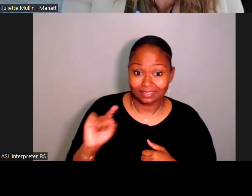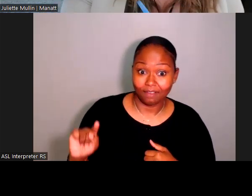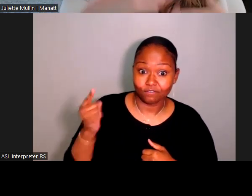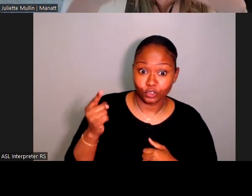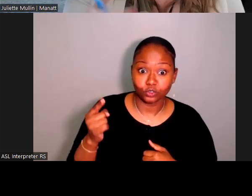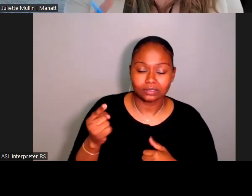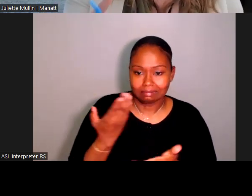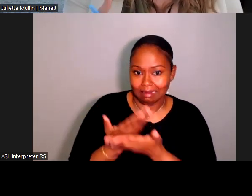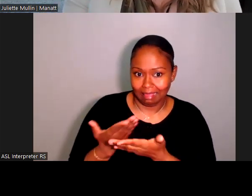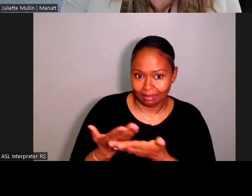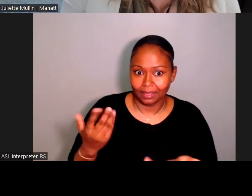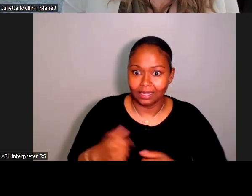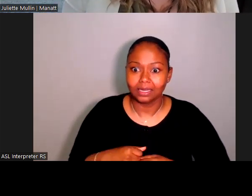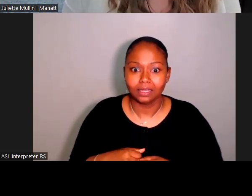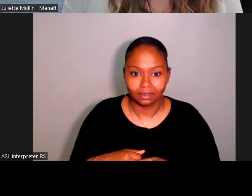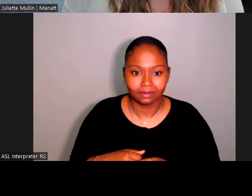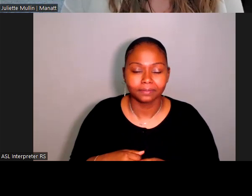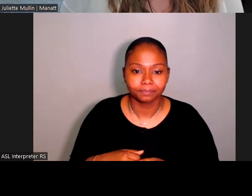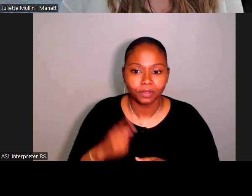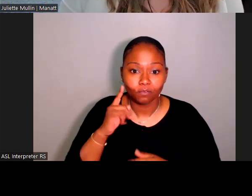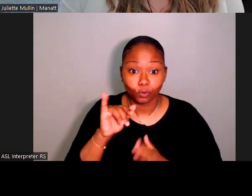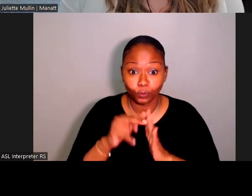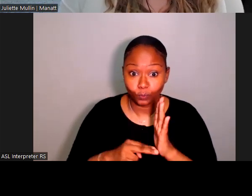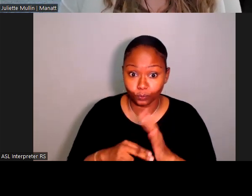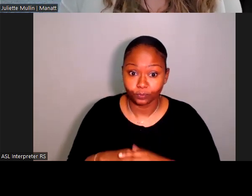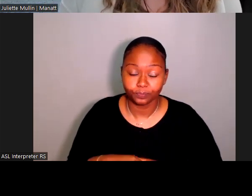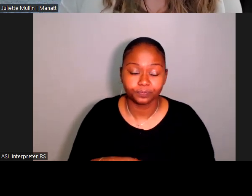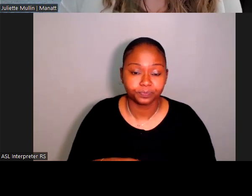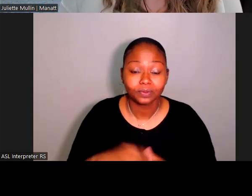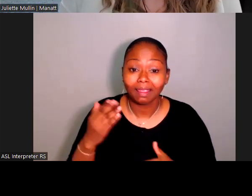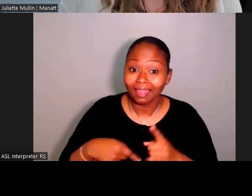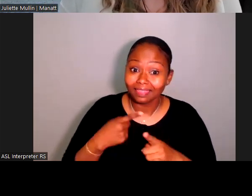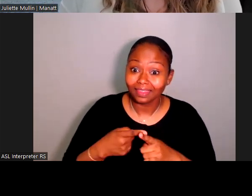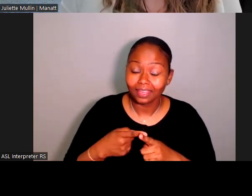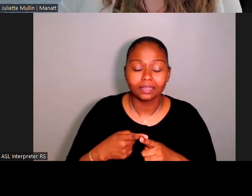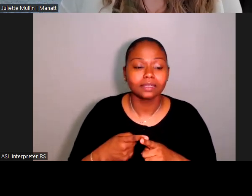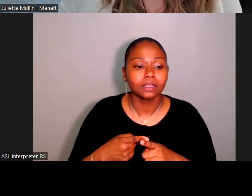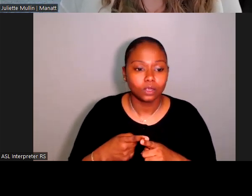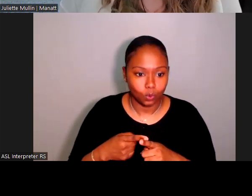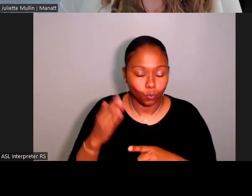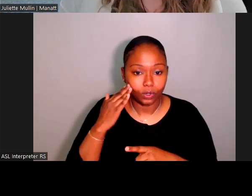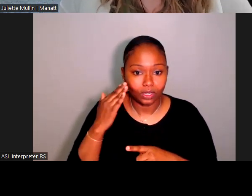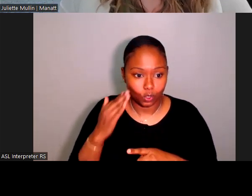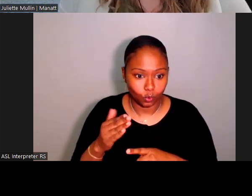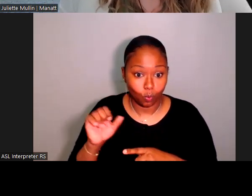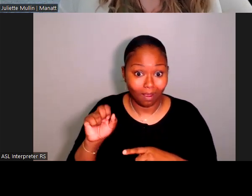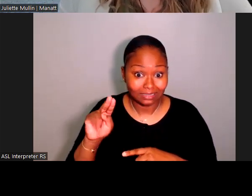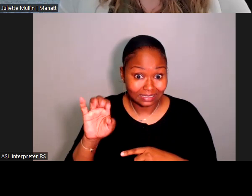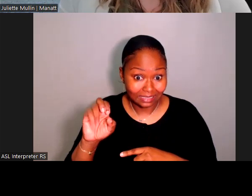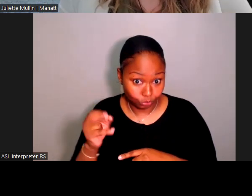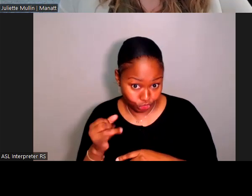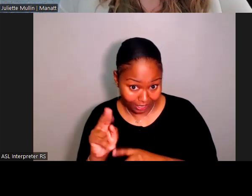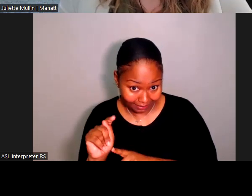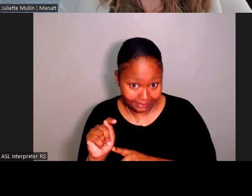element and that first component of the rule. Then we note subject to the condition above. So